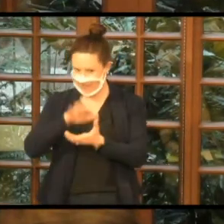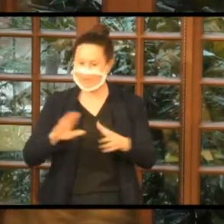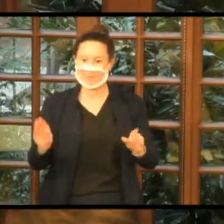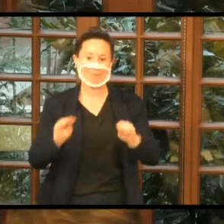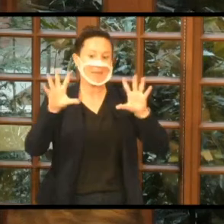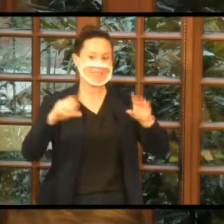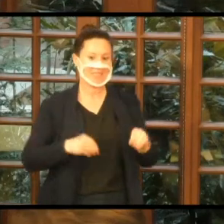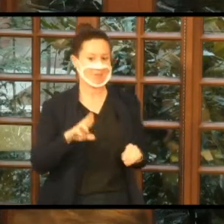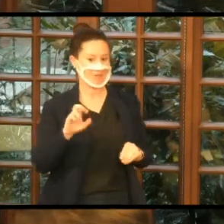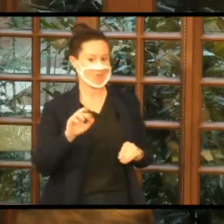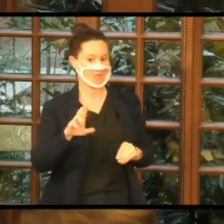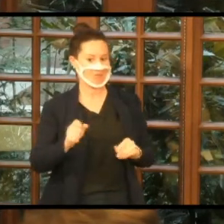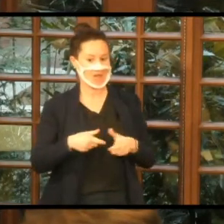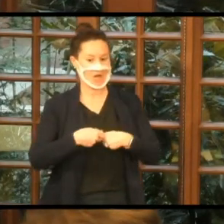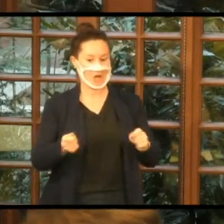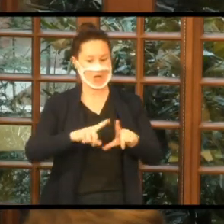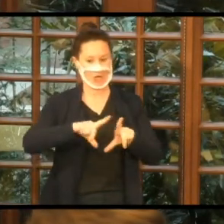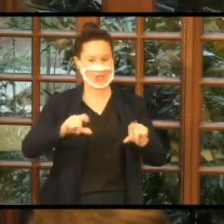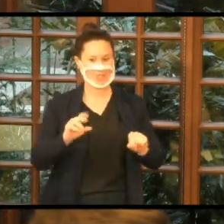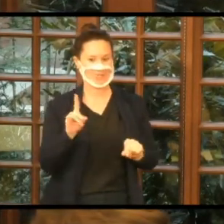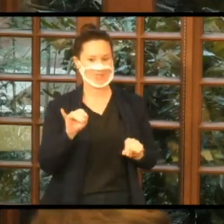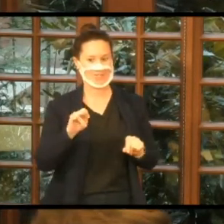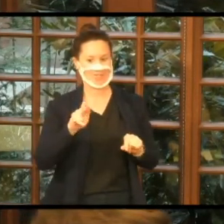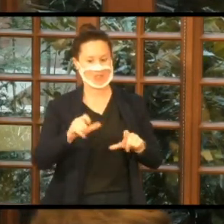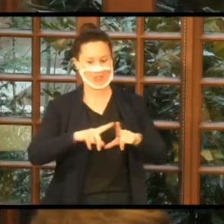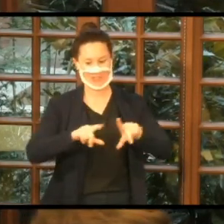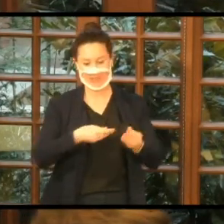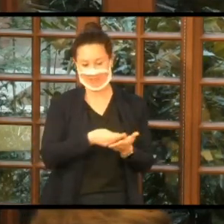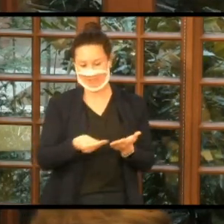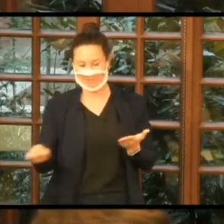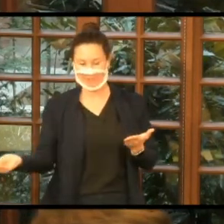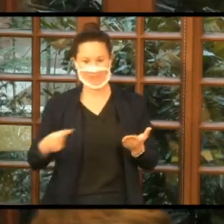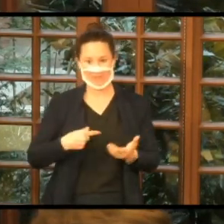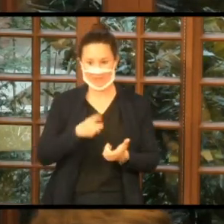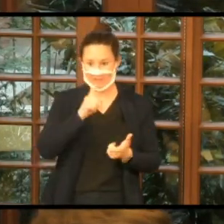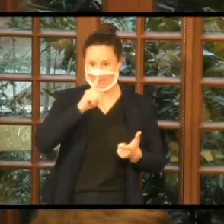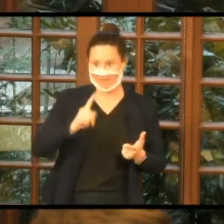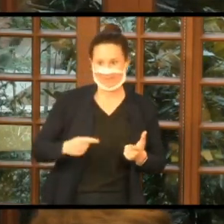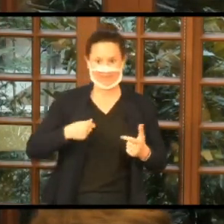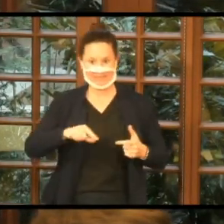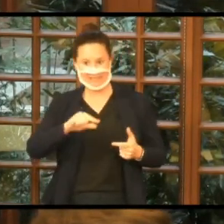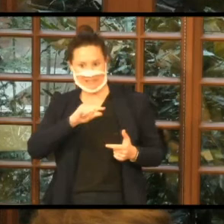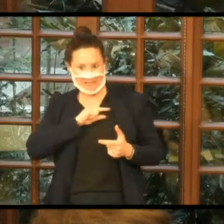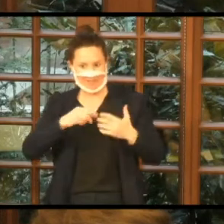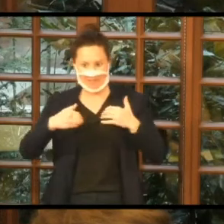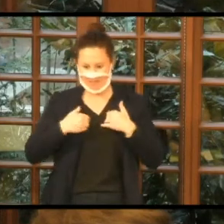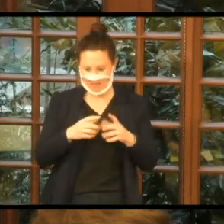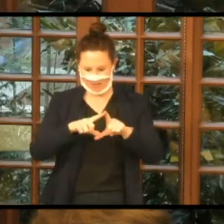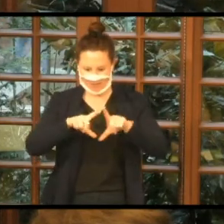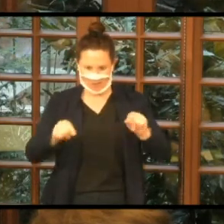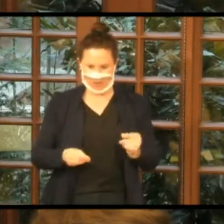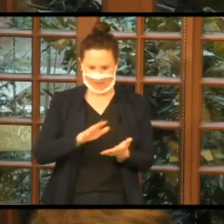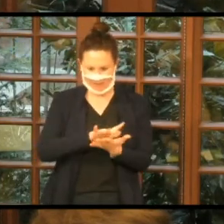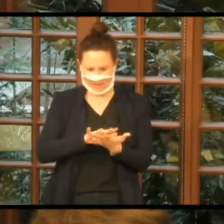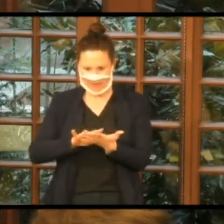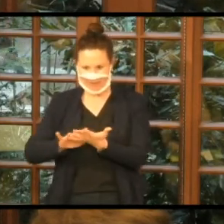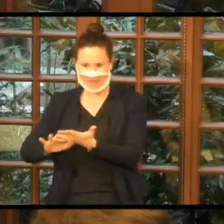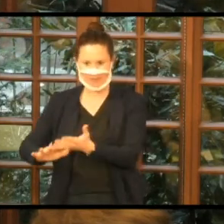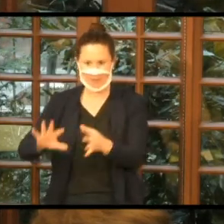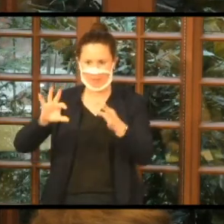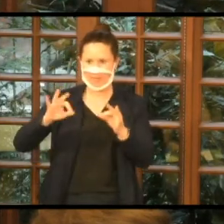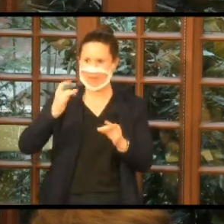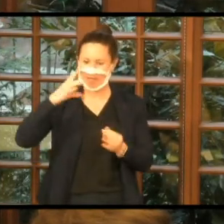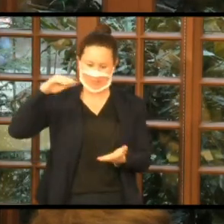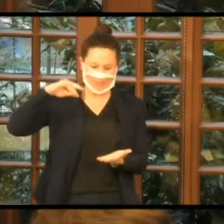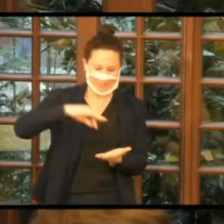rare divination deck. The cards are bigger than my hands, gilt-edged with an embossed pattern that emerges in the proper light like a layer